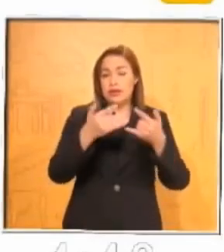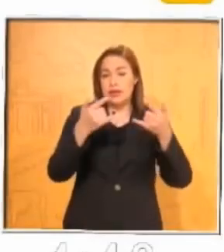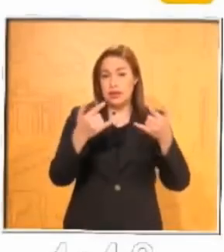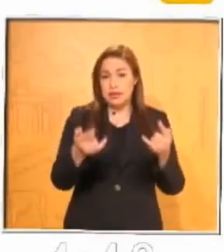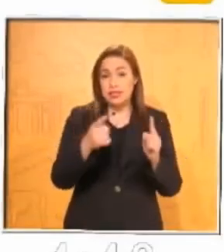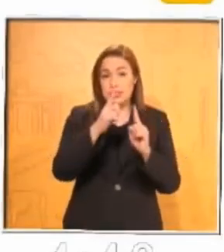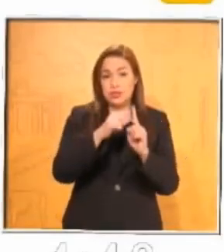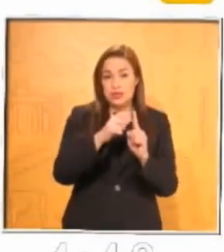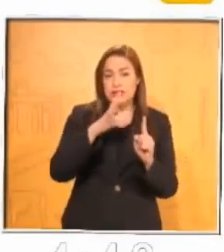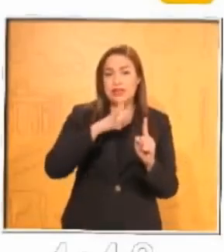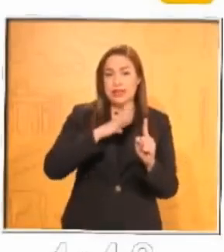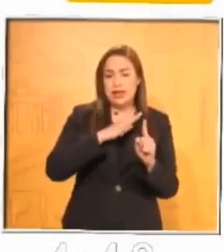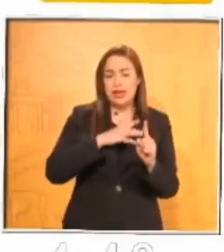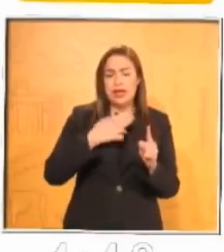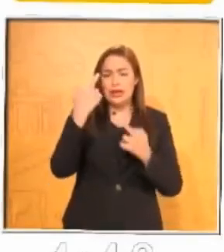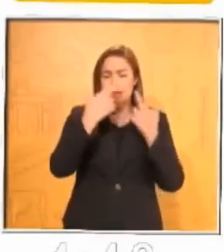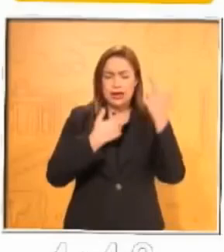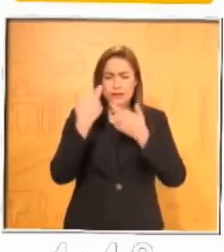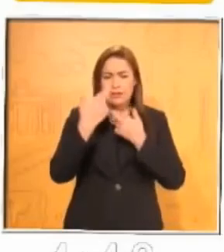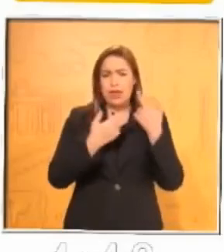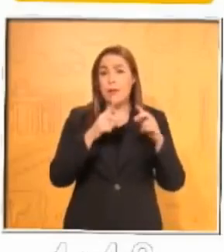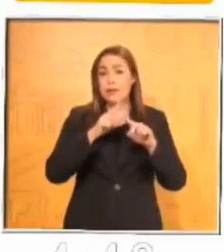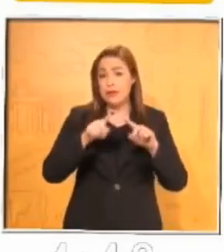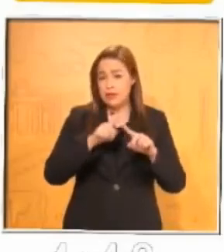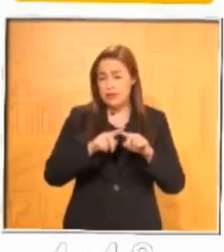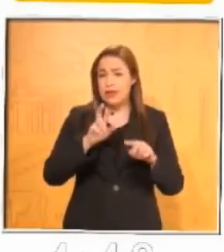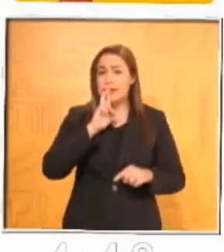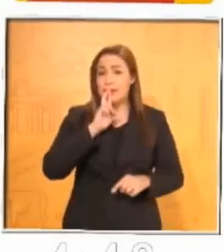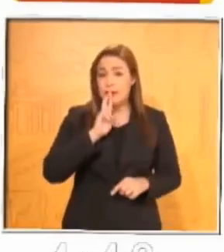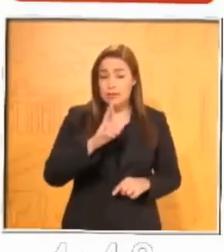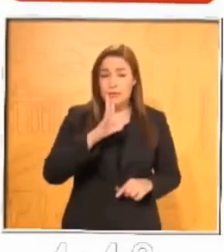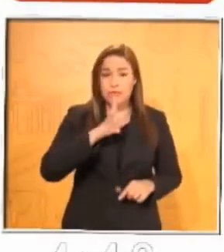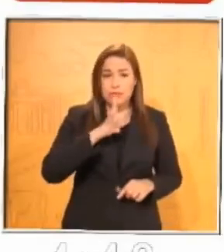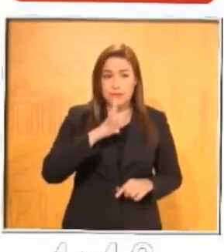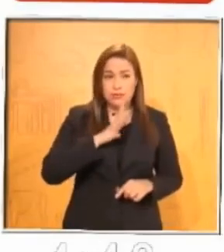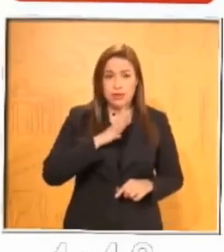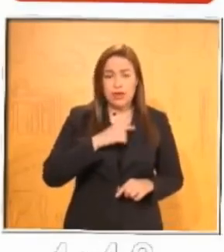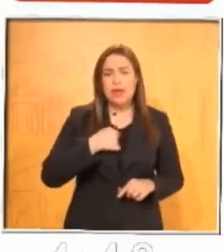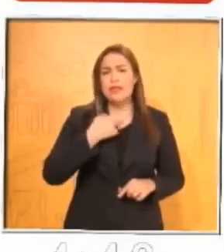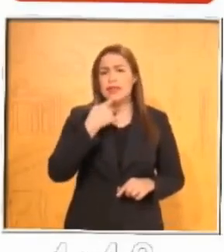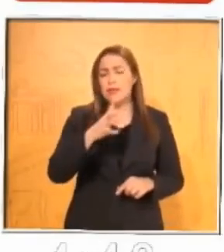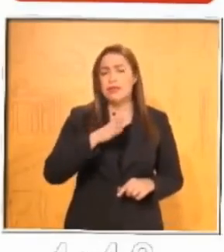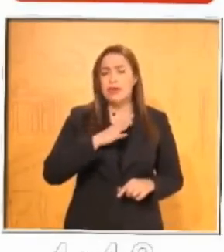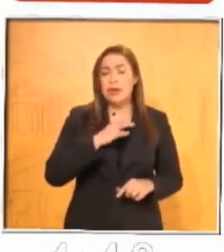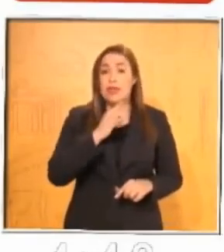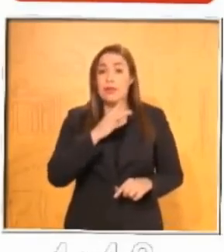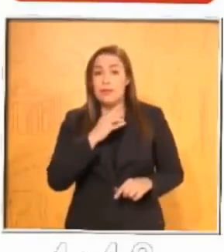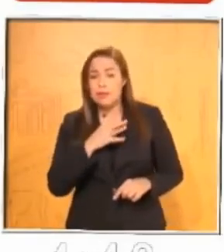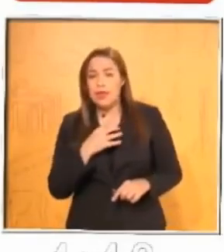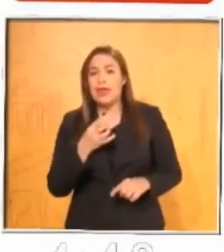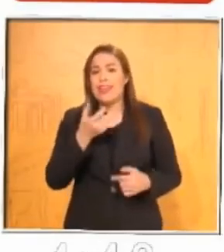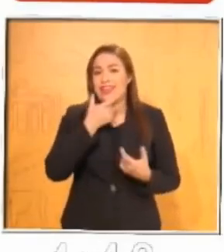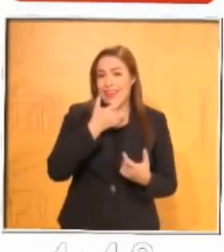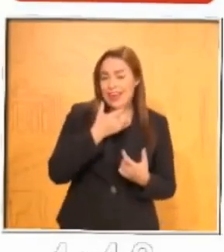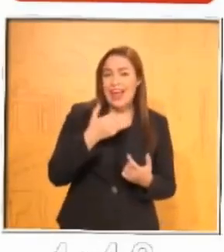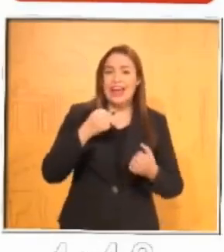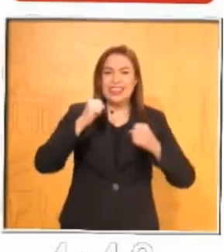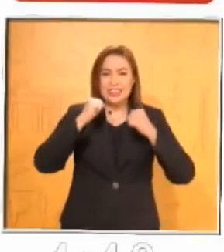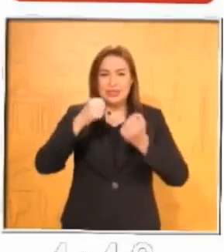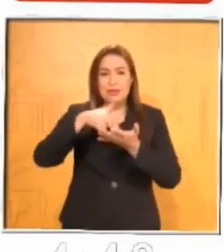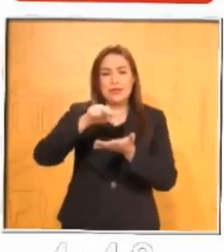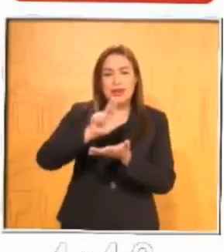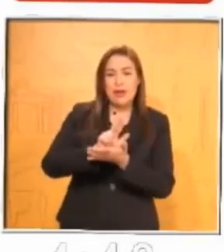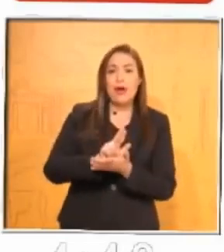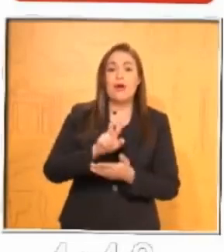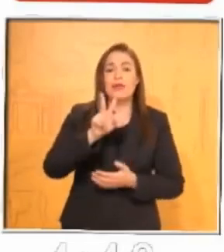going to review the answers. We talked about the horror, the humor, the superheroes, and real life.